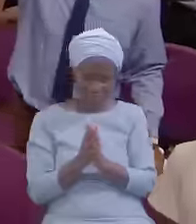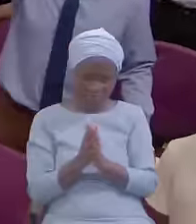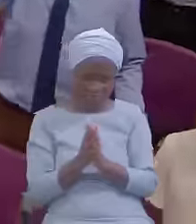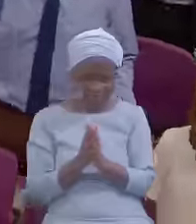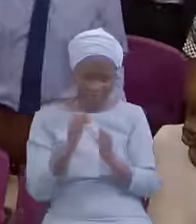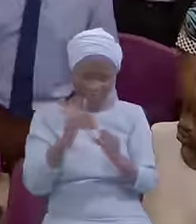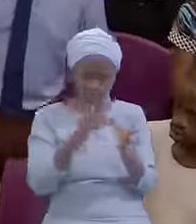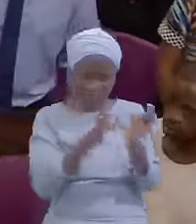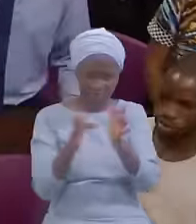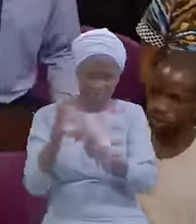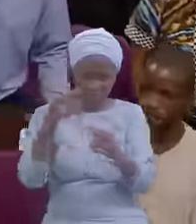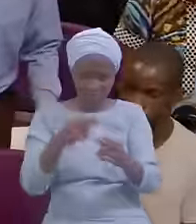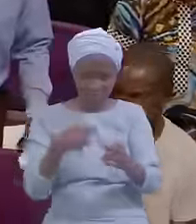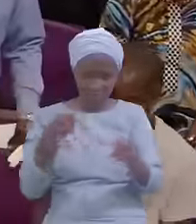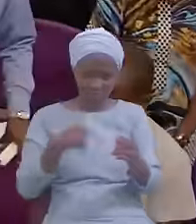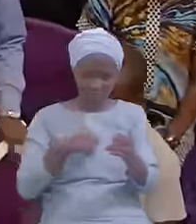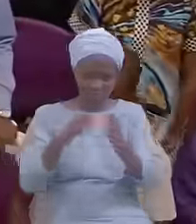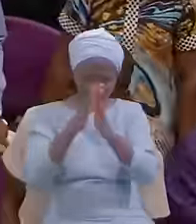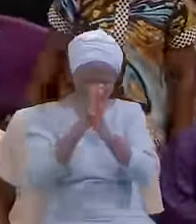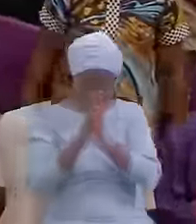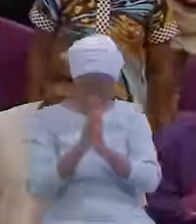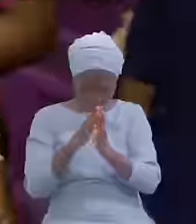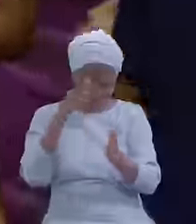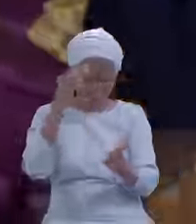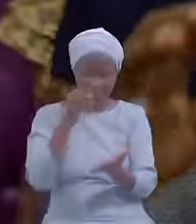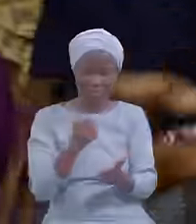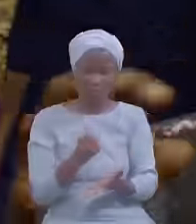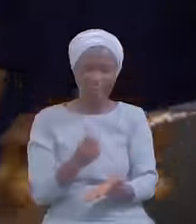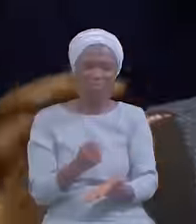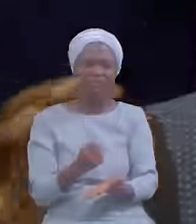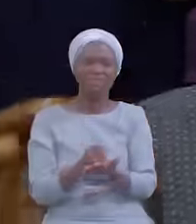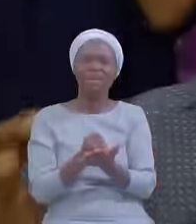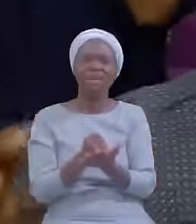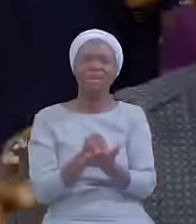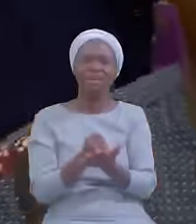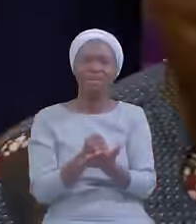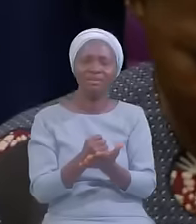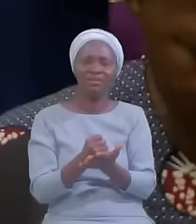In Jesus' name we pray.